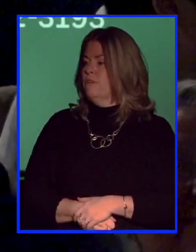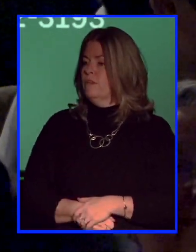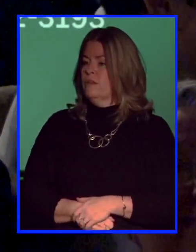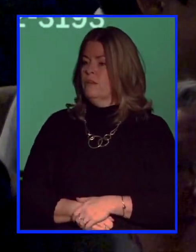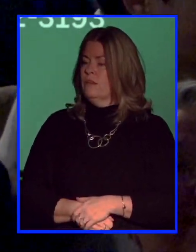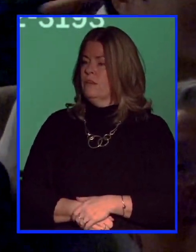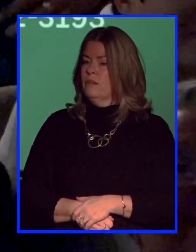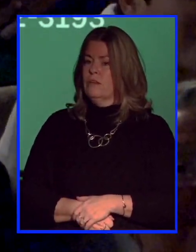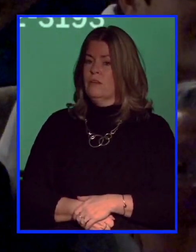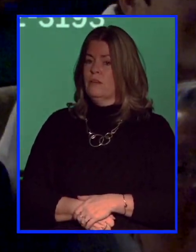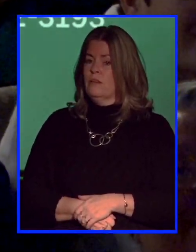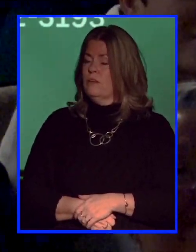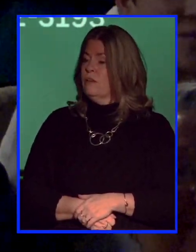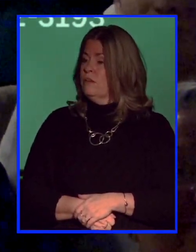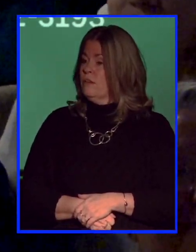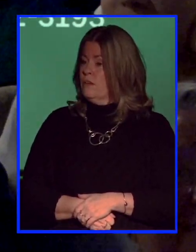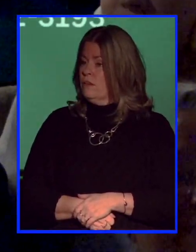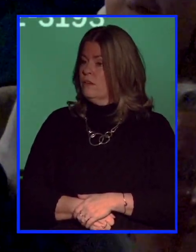setup of